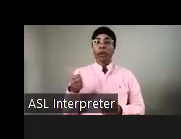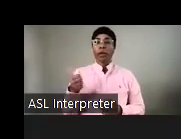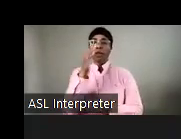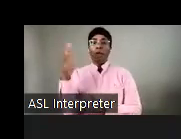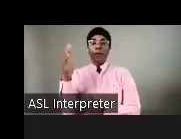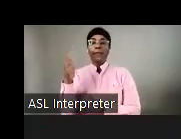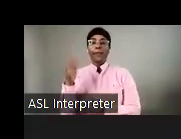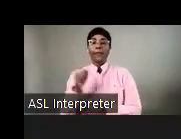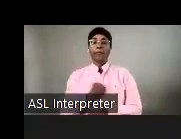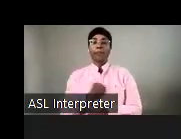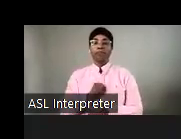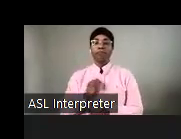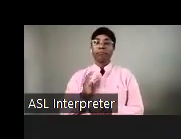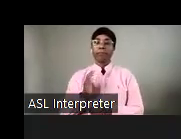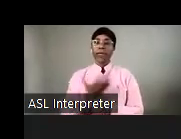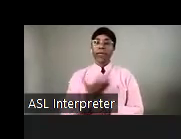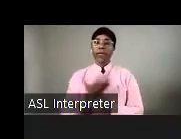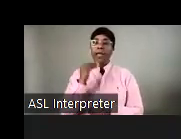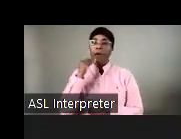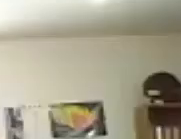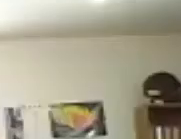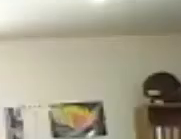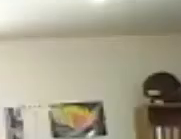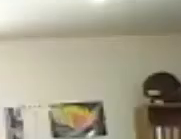got. Thank you.